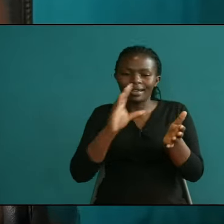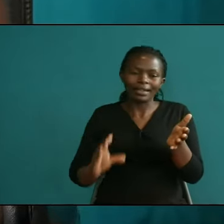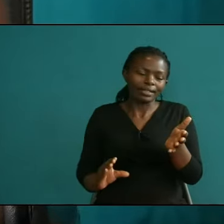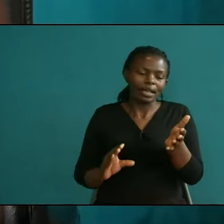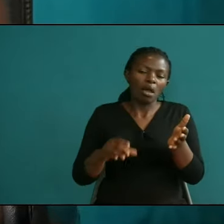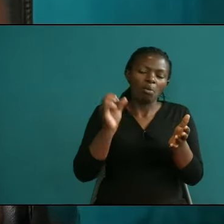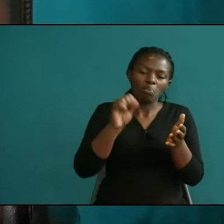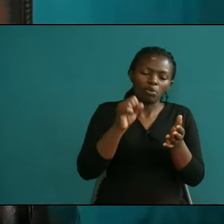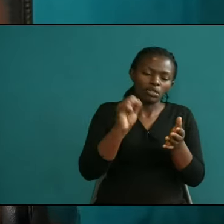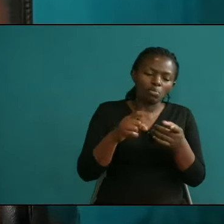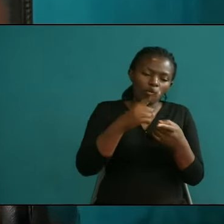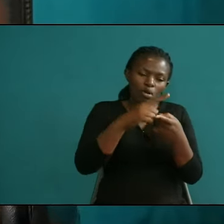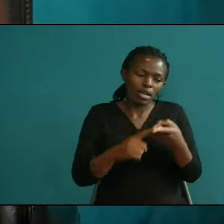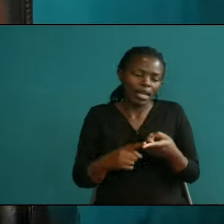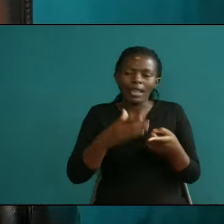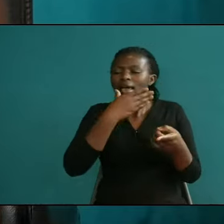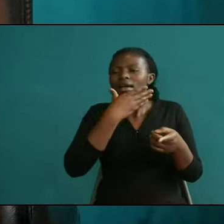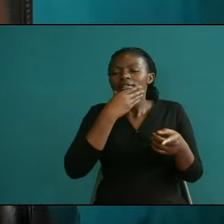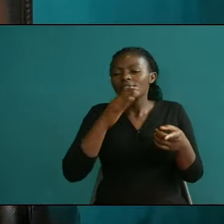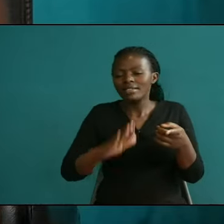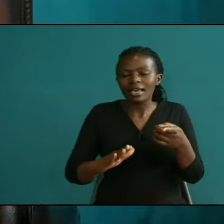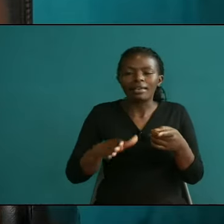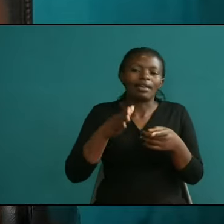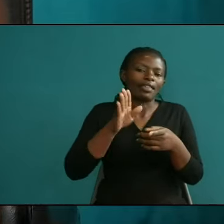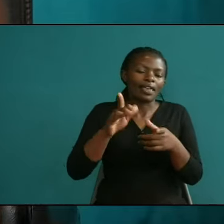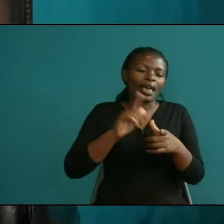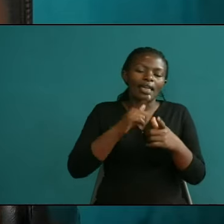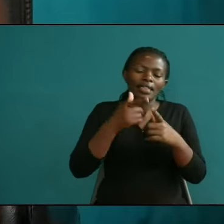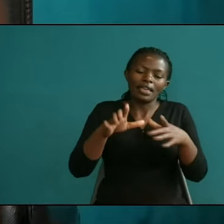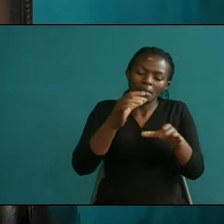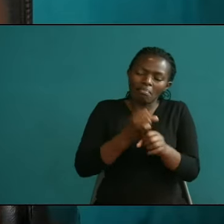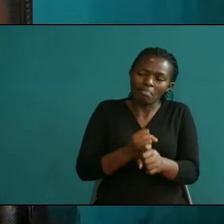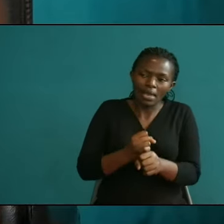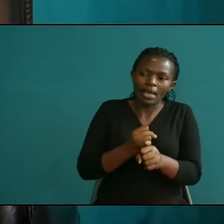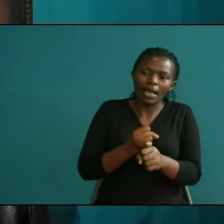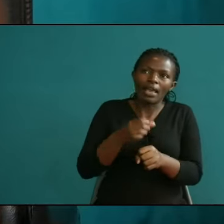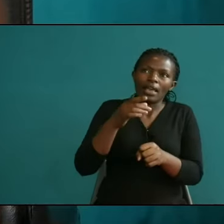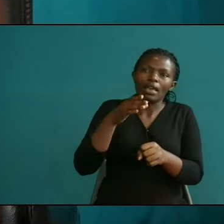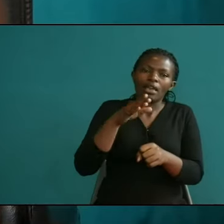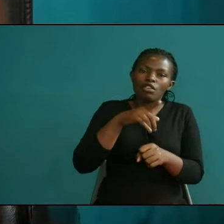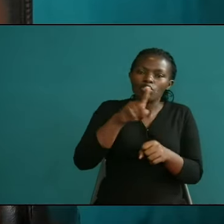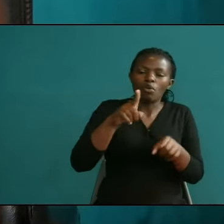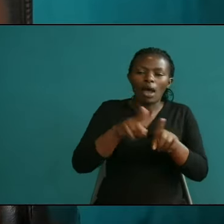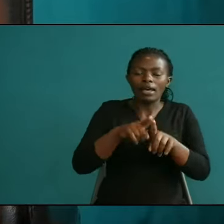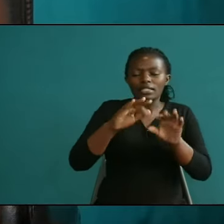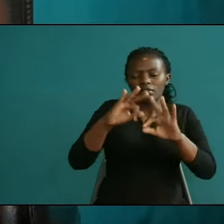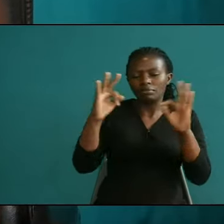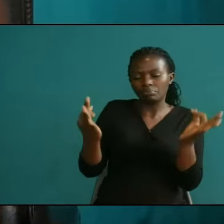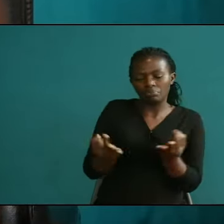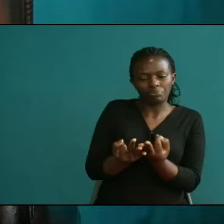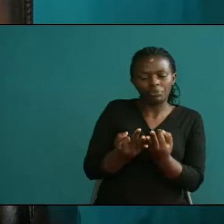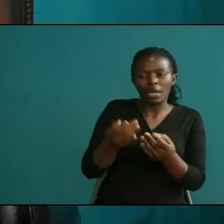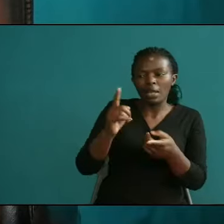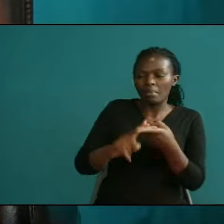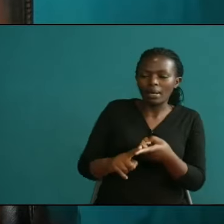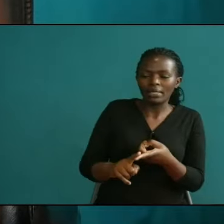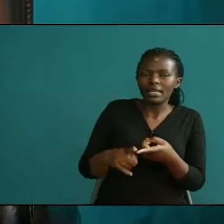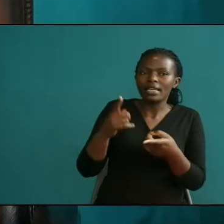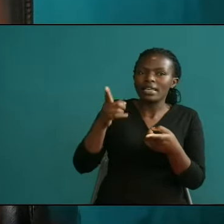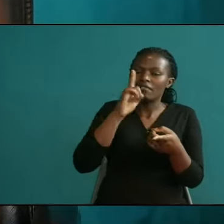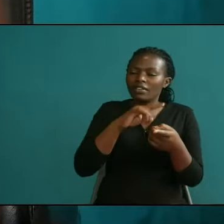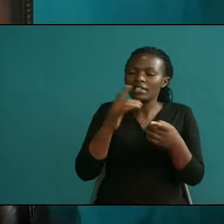their son and they will make you part of their family. I don't know the man upstairs, but he sure is hounding me." John's story is